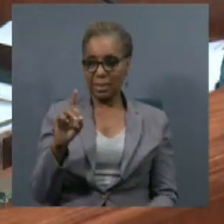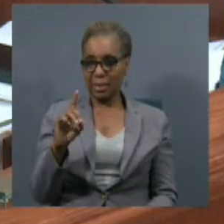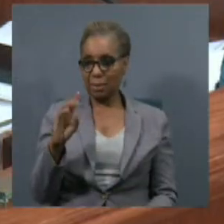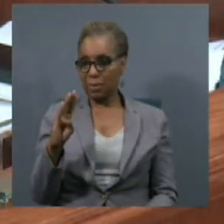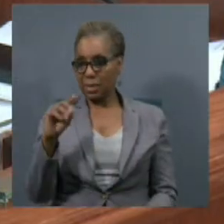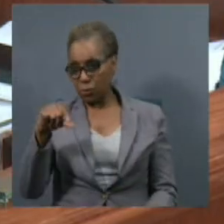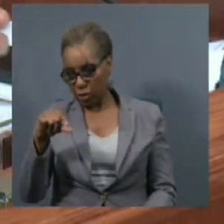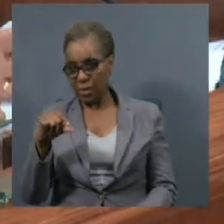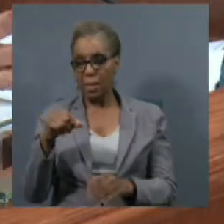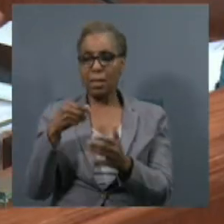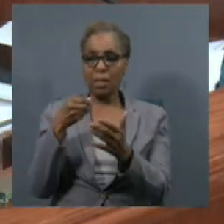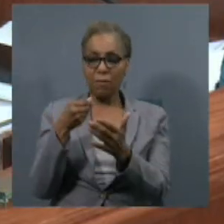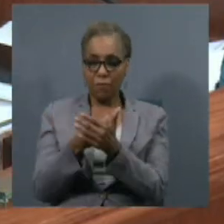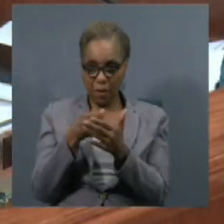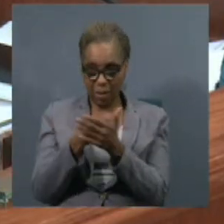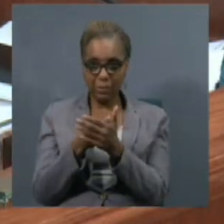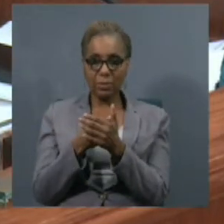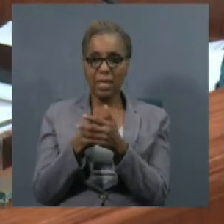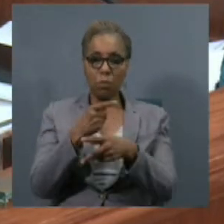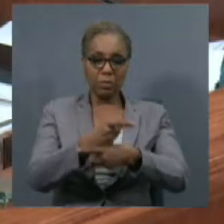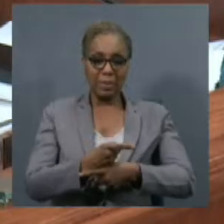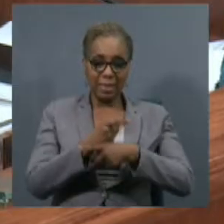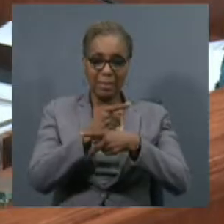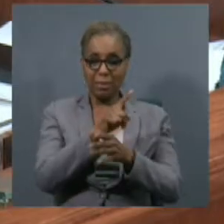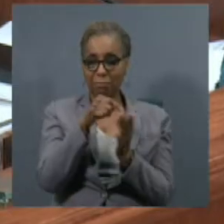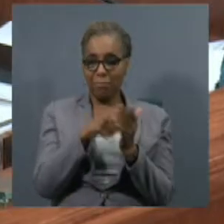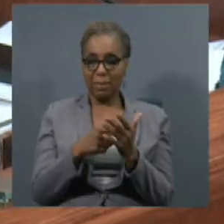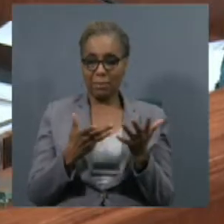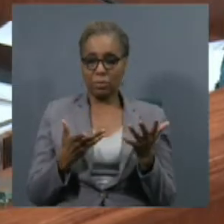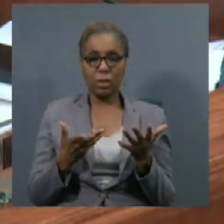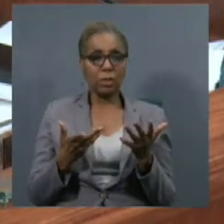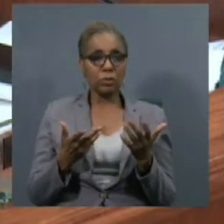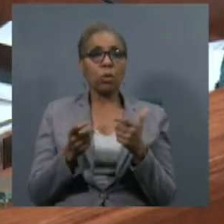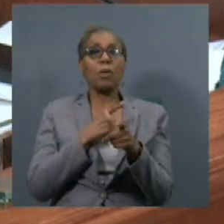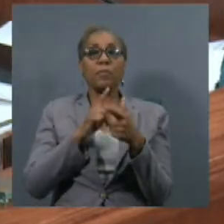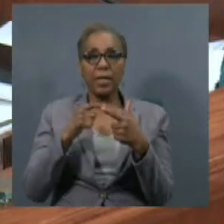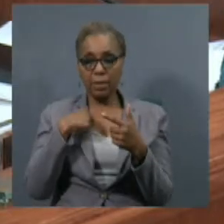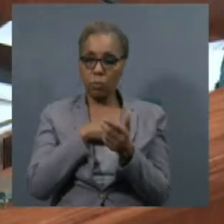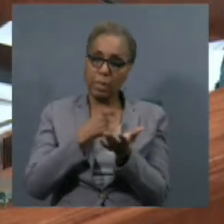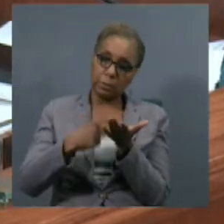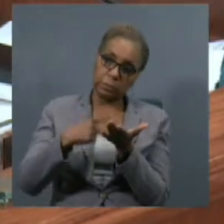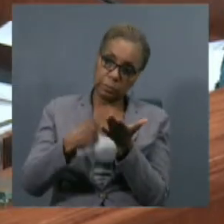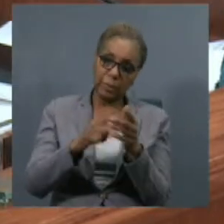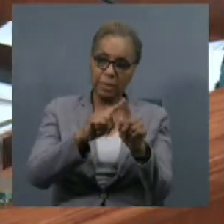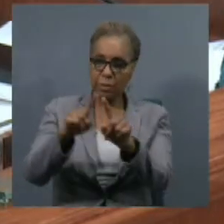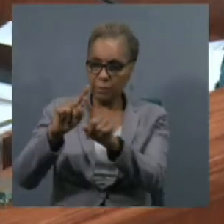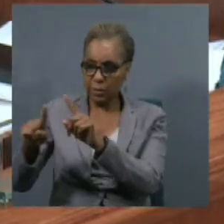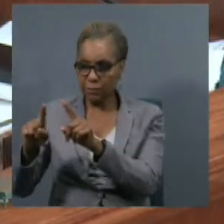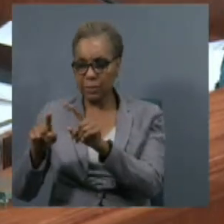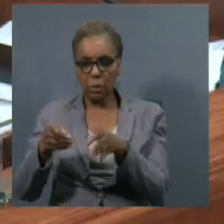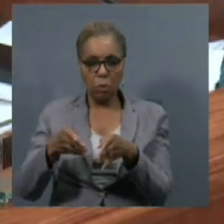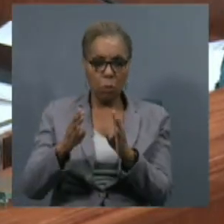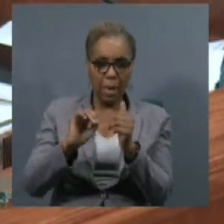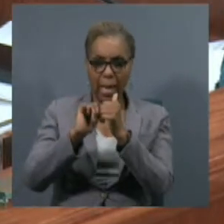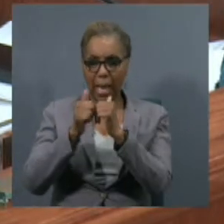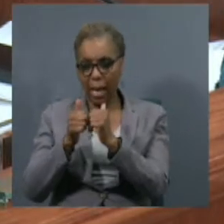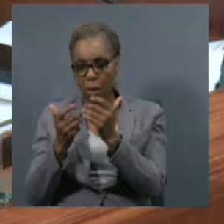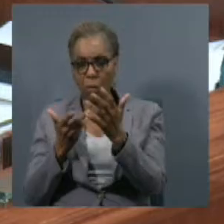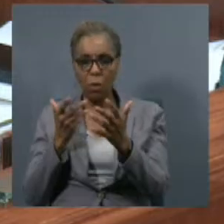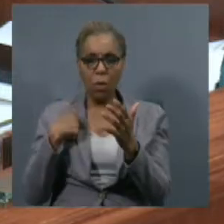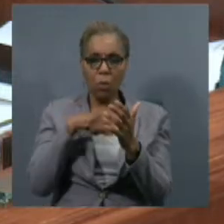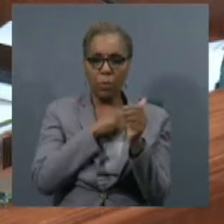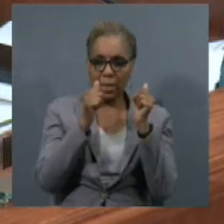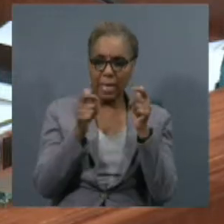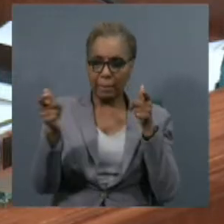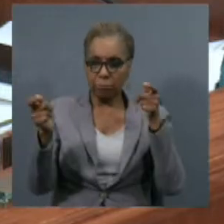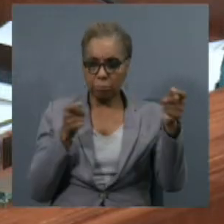funds that would actually take care of this. And so then we talked through different ways of being able to deal